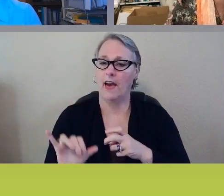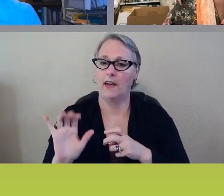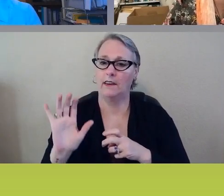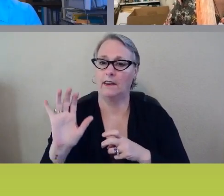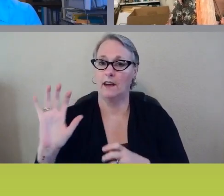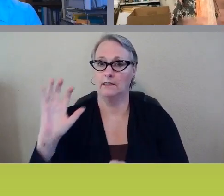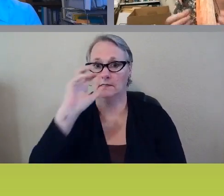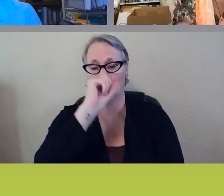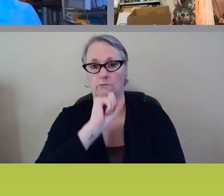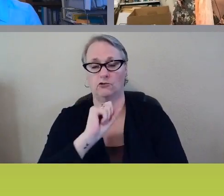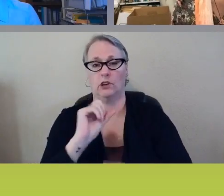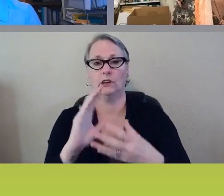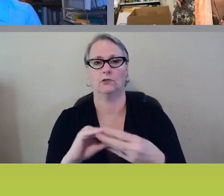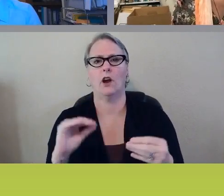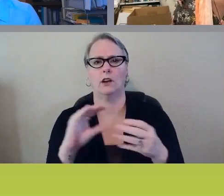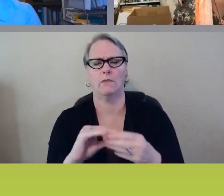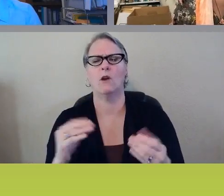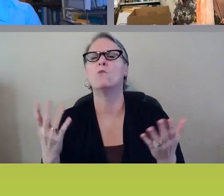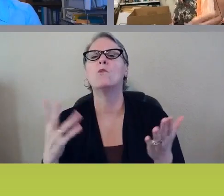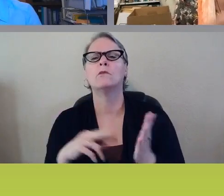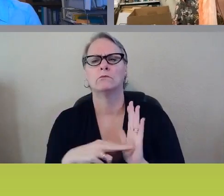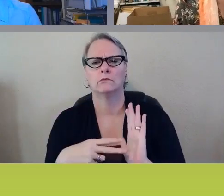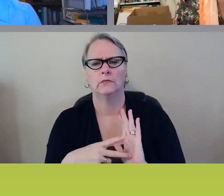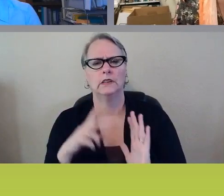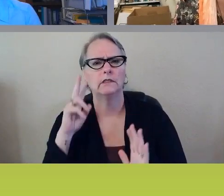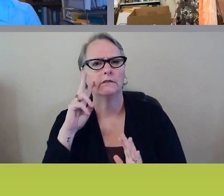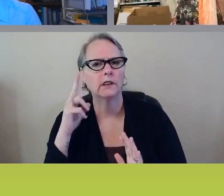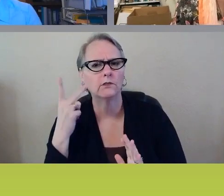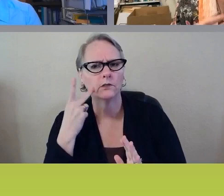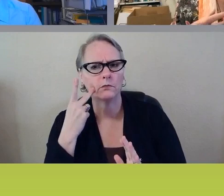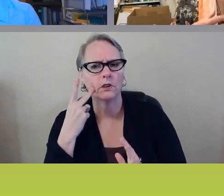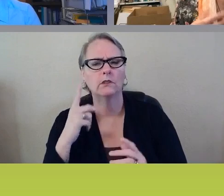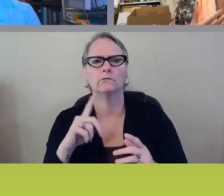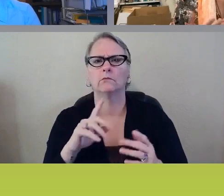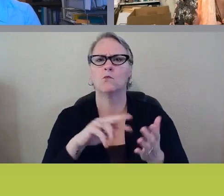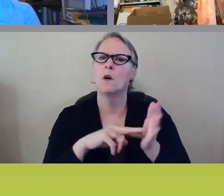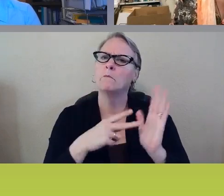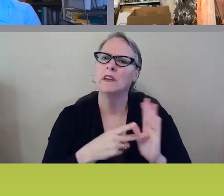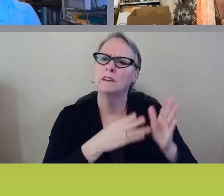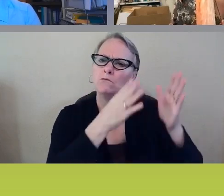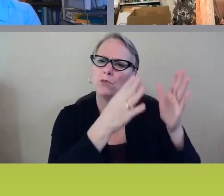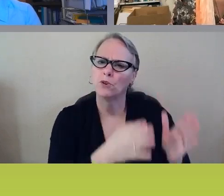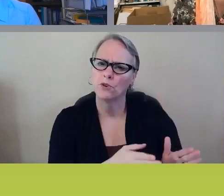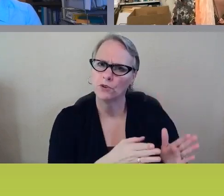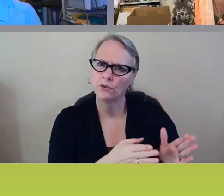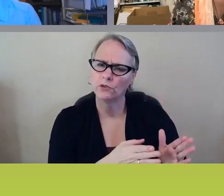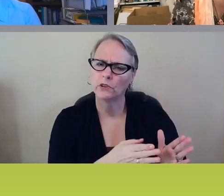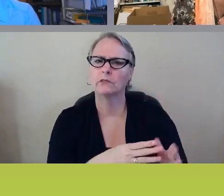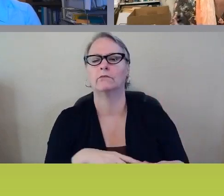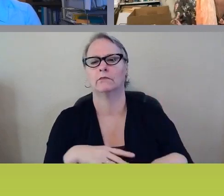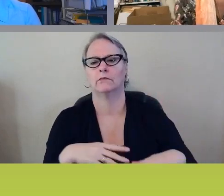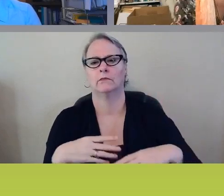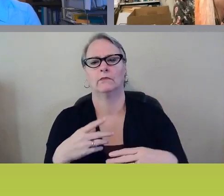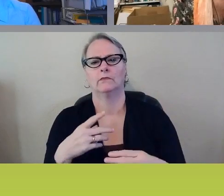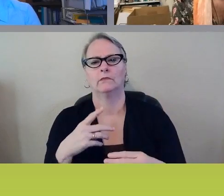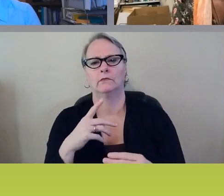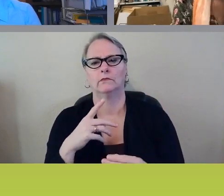about what is a vegetable and what is a person, and all of that. So I cannot